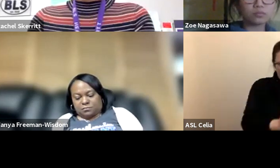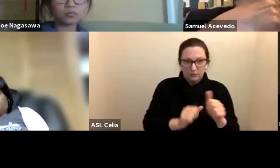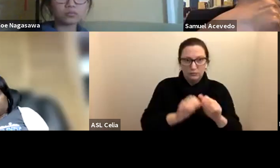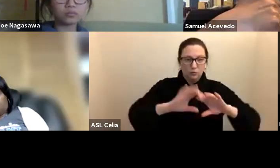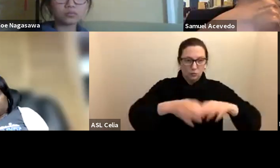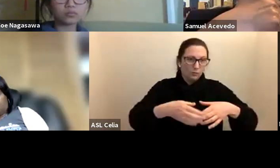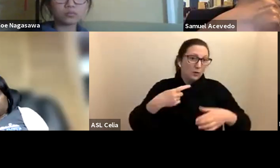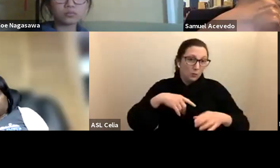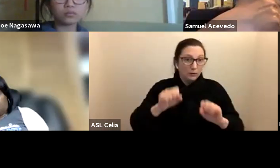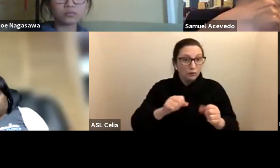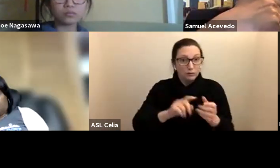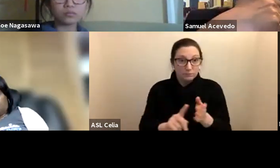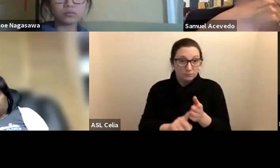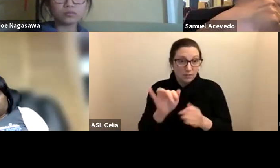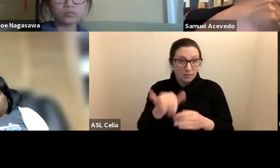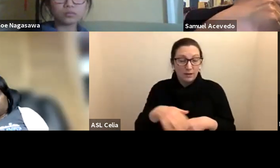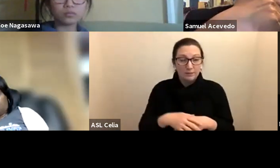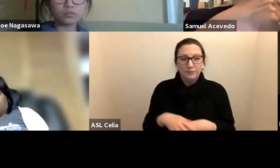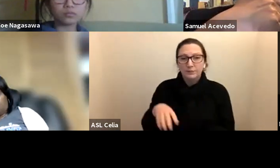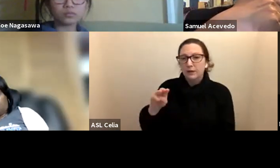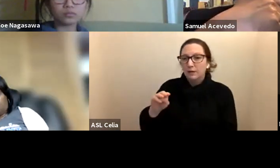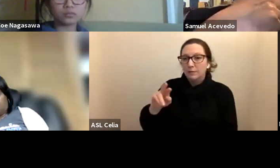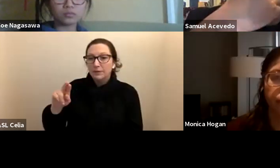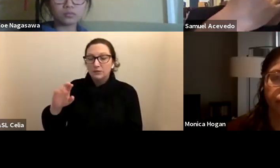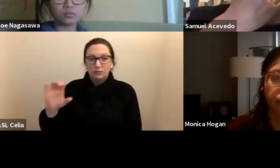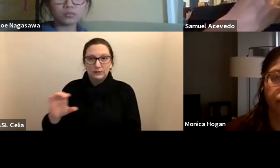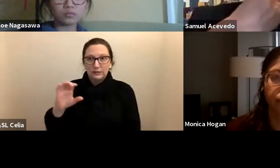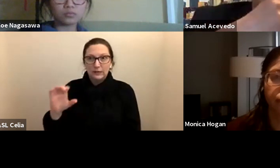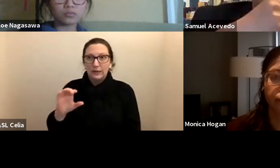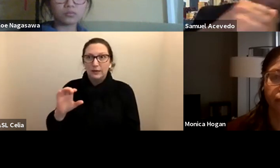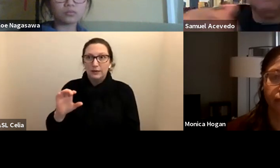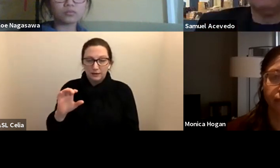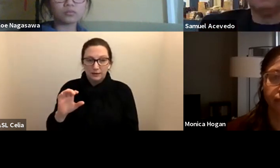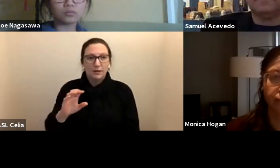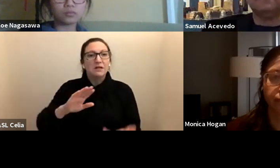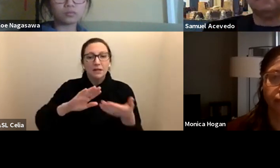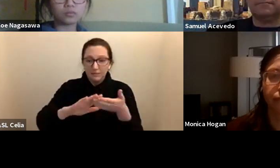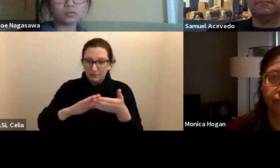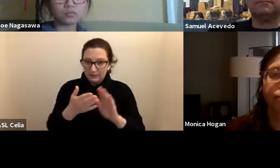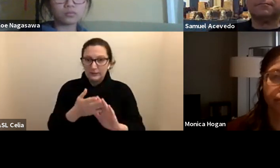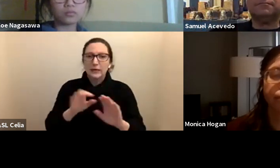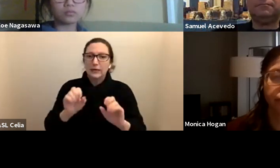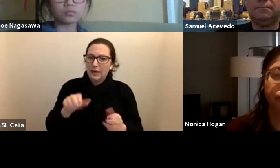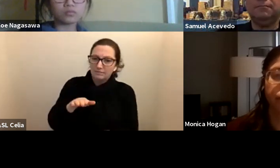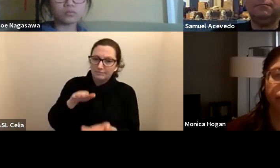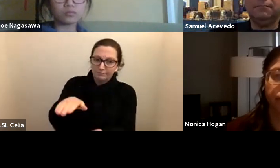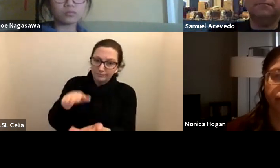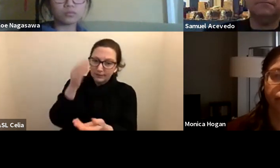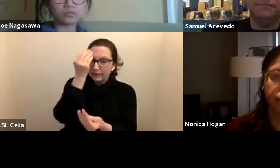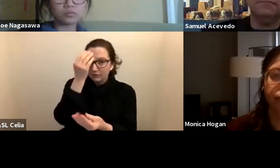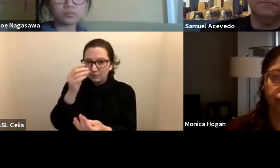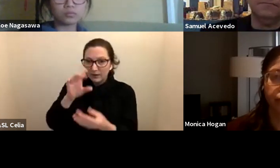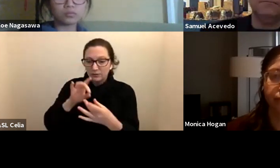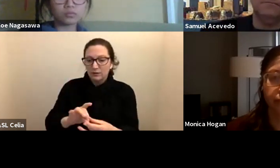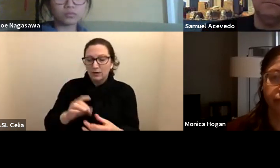we could explore. Good. I think the city is prepared to give you information both on the Geo Codes as well